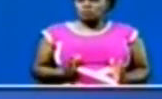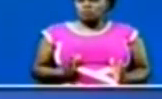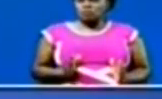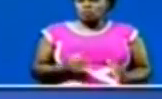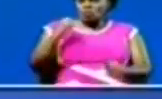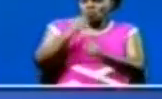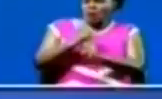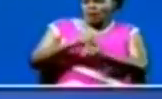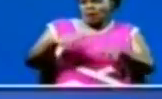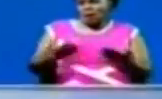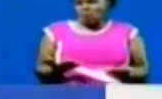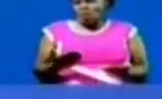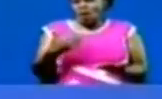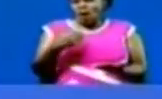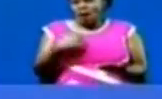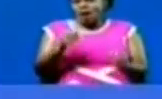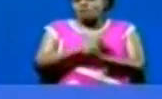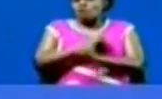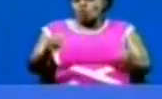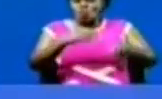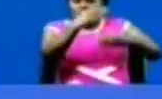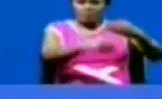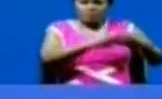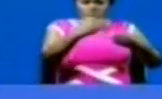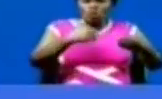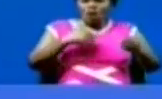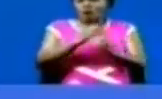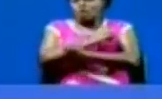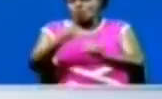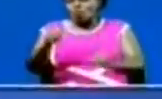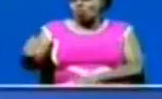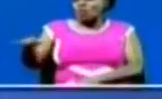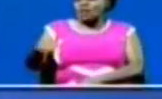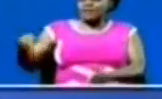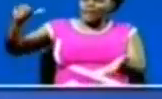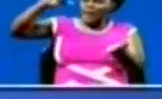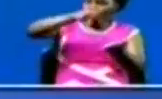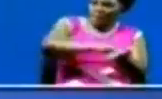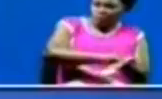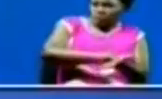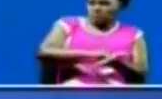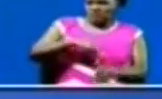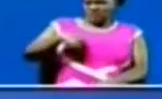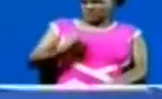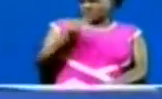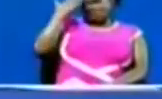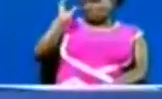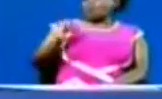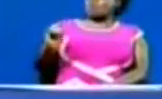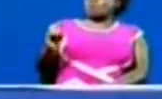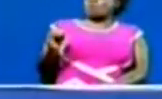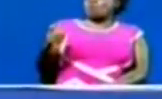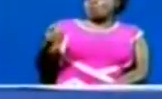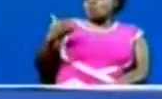they operate. They don't have any equipment, they don't have any premises at the airport, and that is why we did not know. The